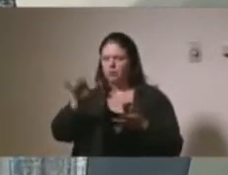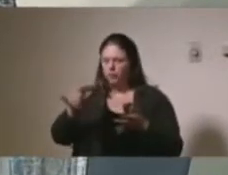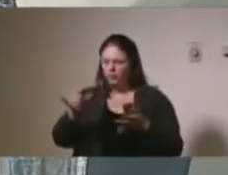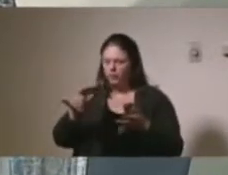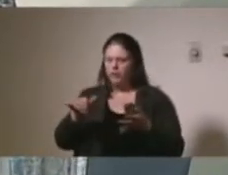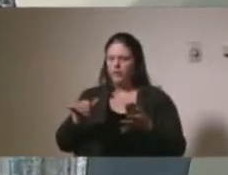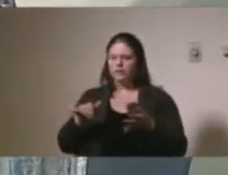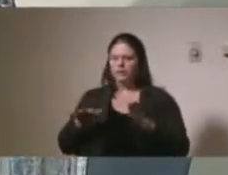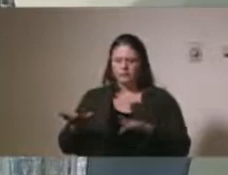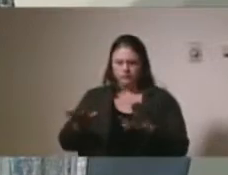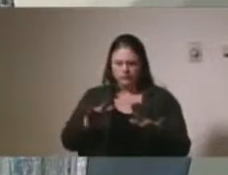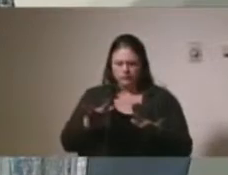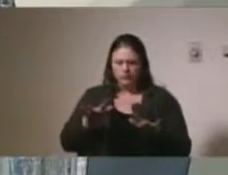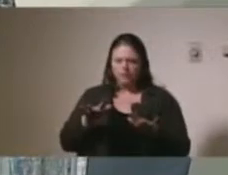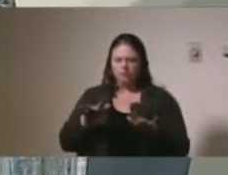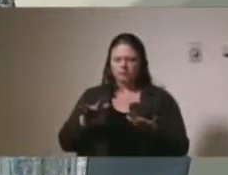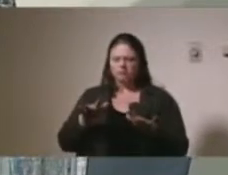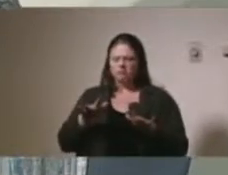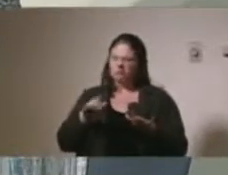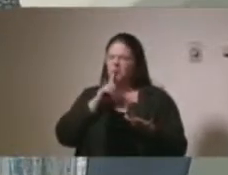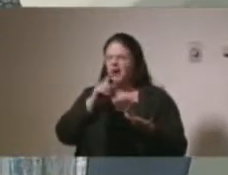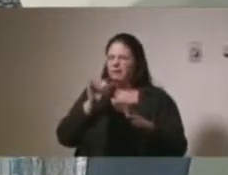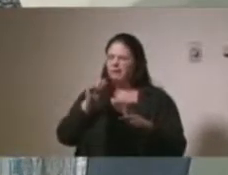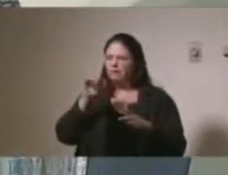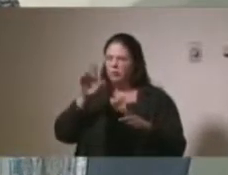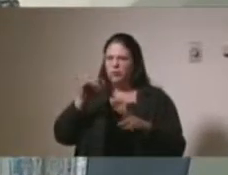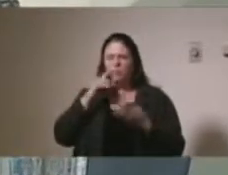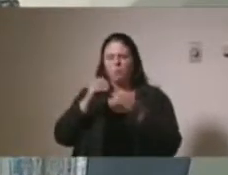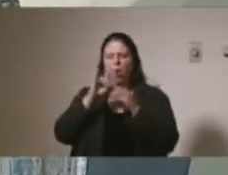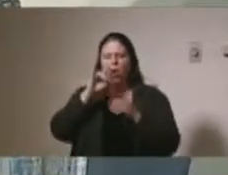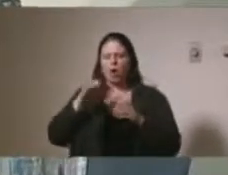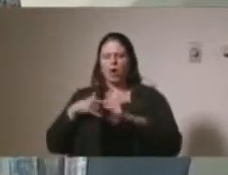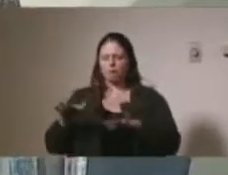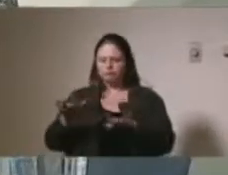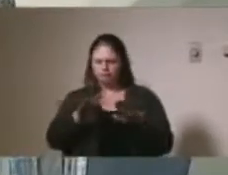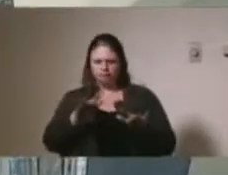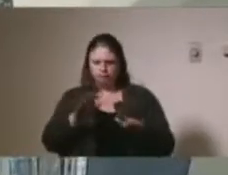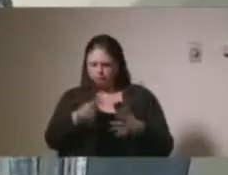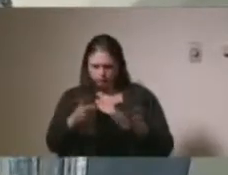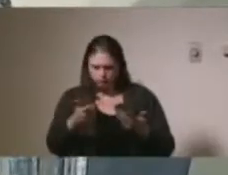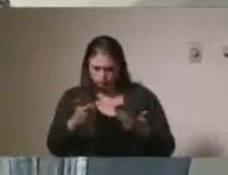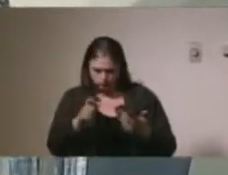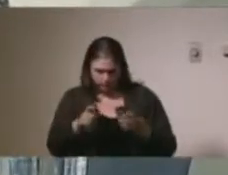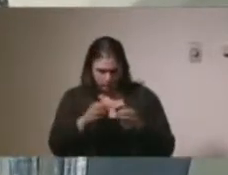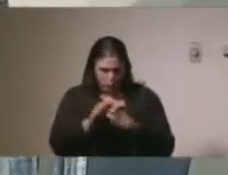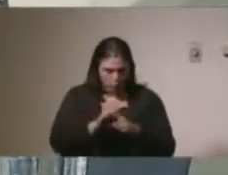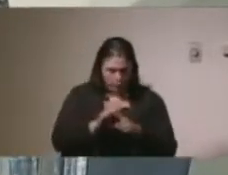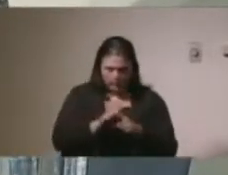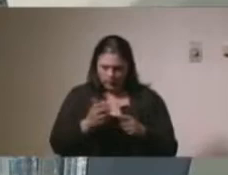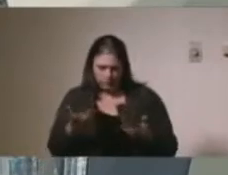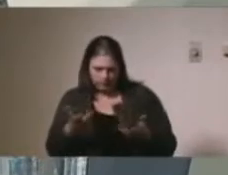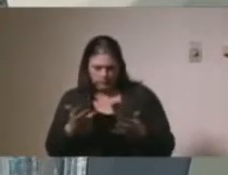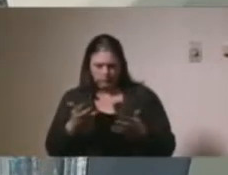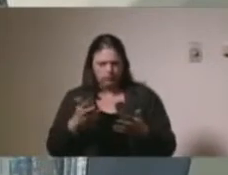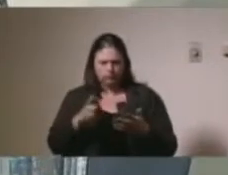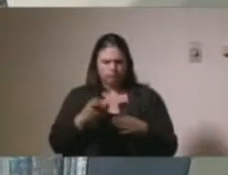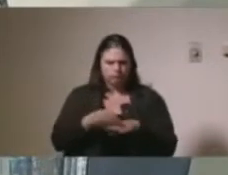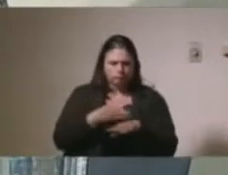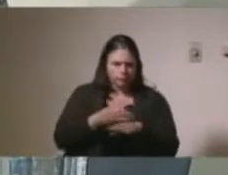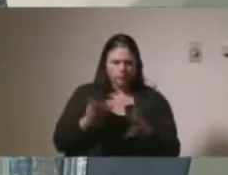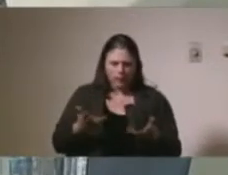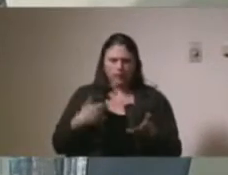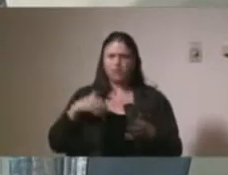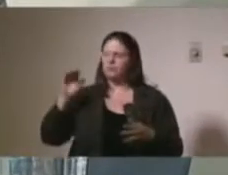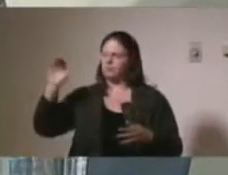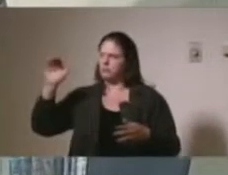training offered to the staff. There are staff training programs, and we focus on the training required. Hence the